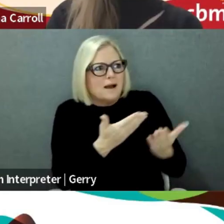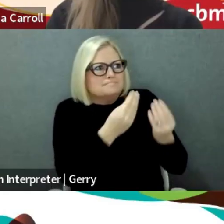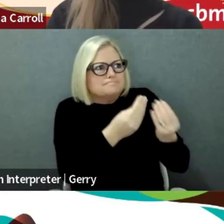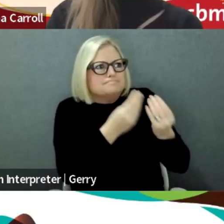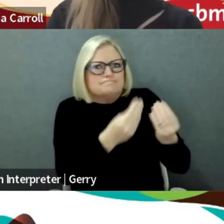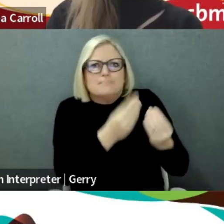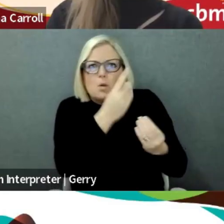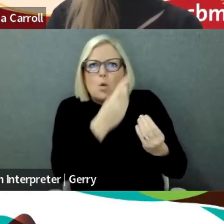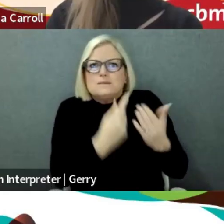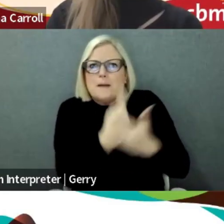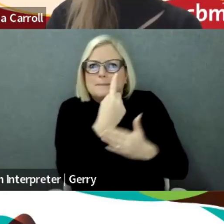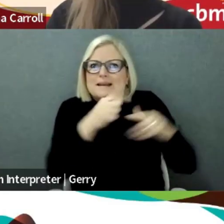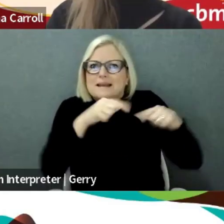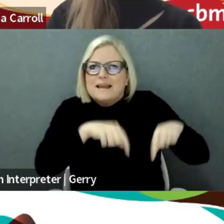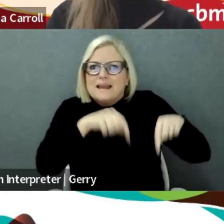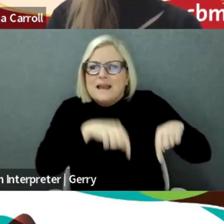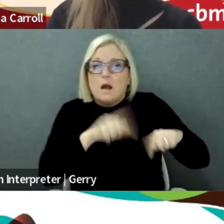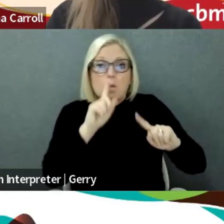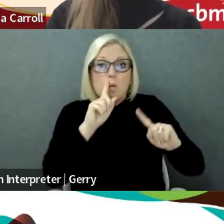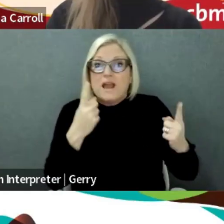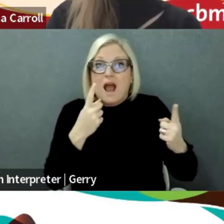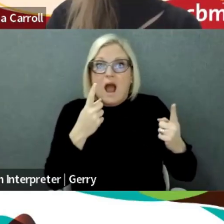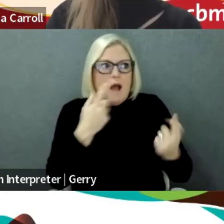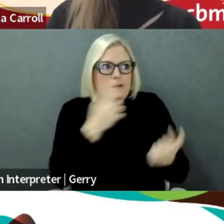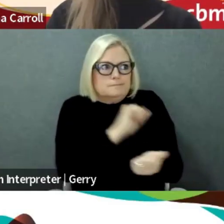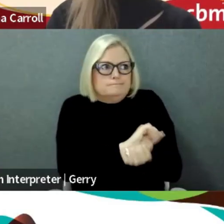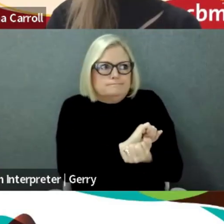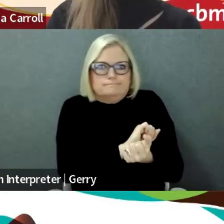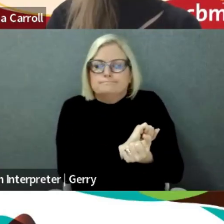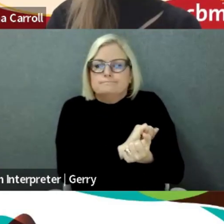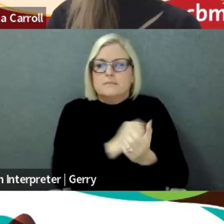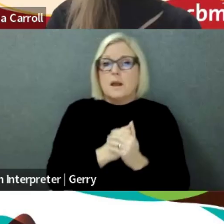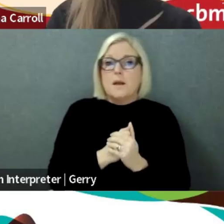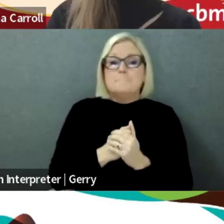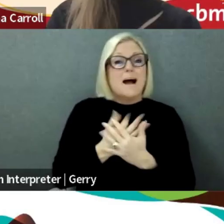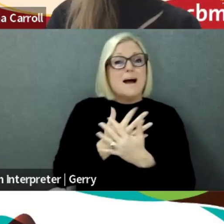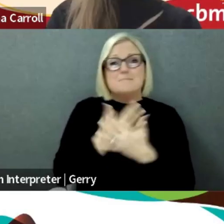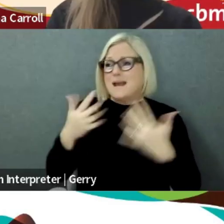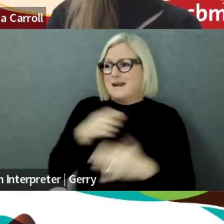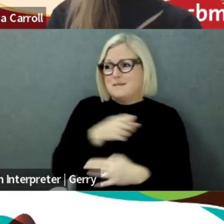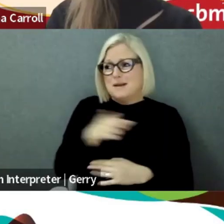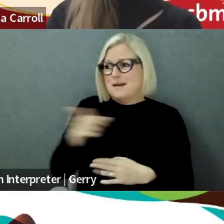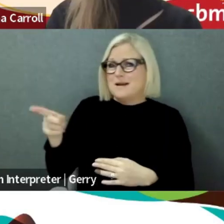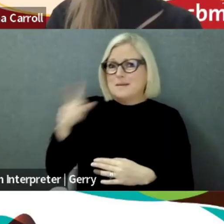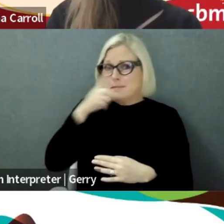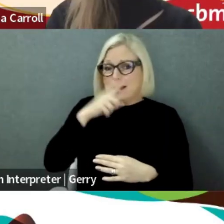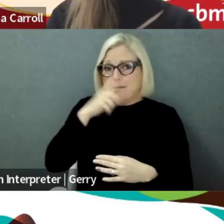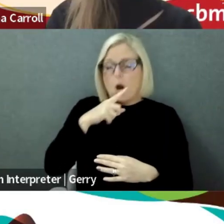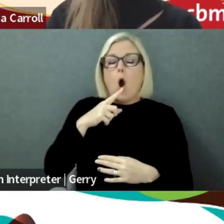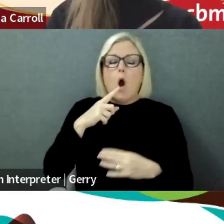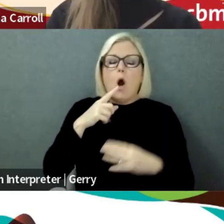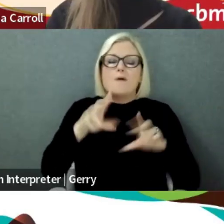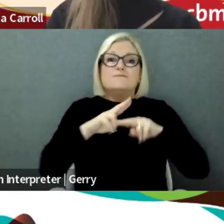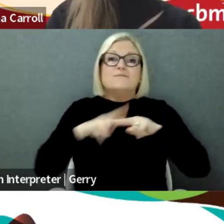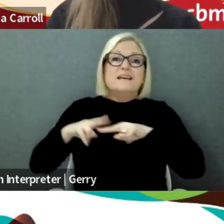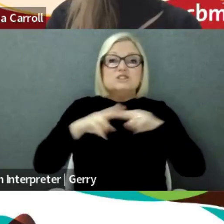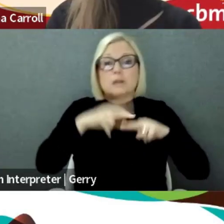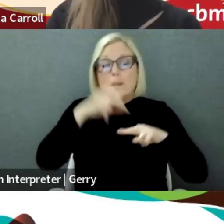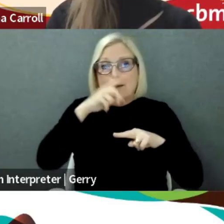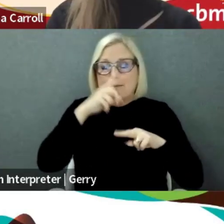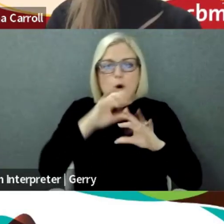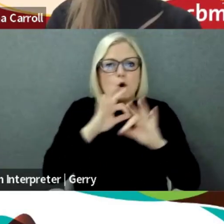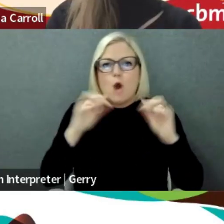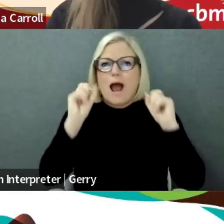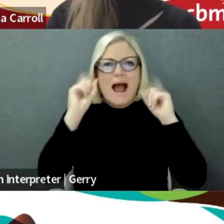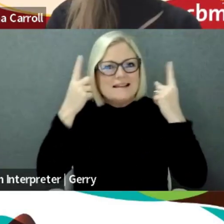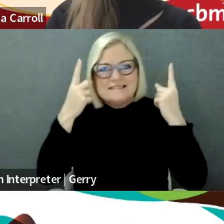we mentioned earlier, are also major barriers, and many people still do not understand psychosocial disability. There is also limited